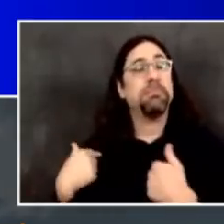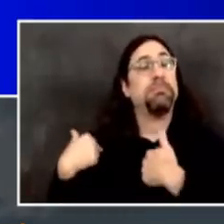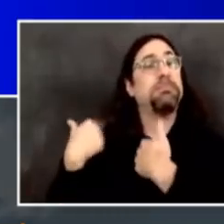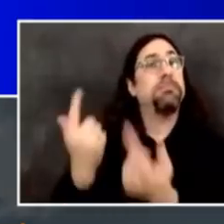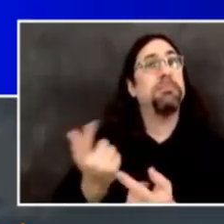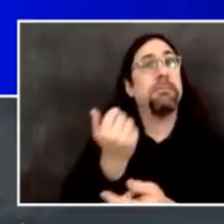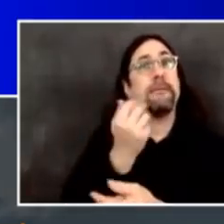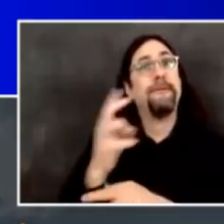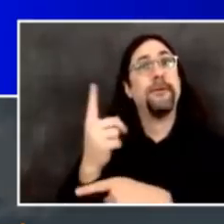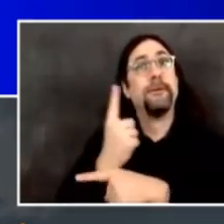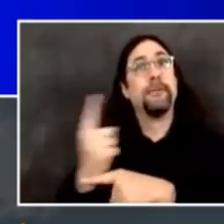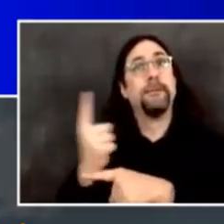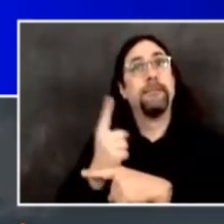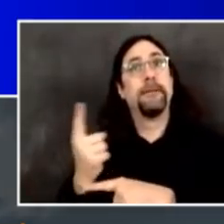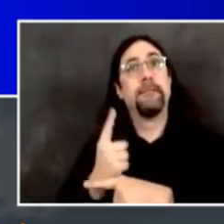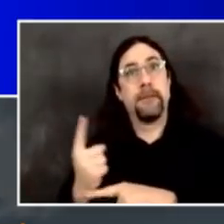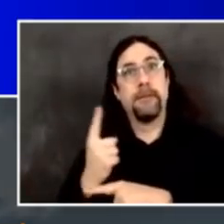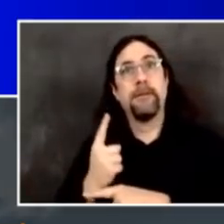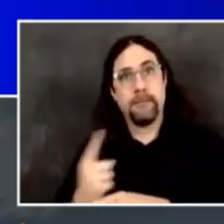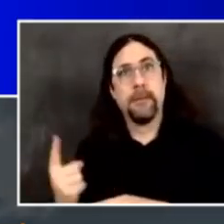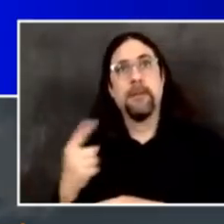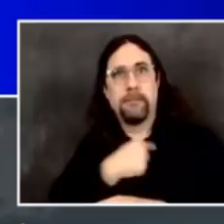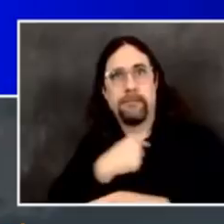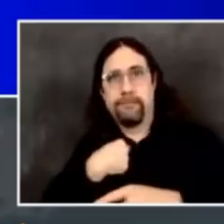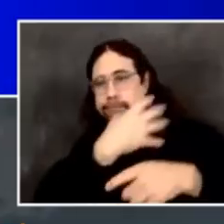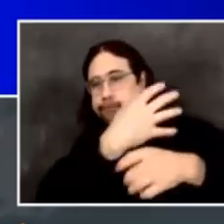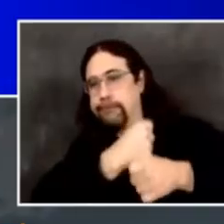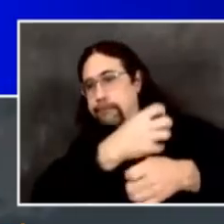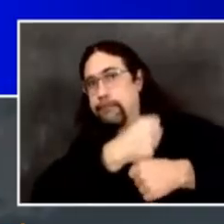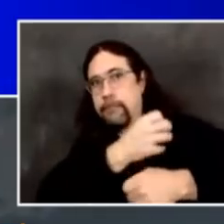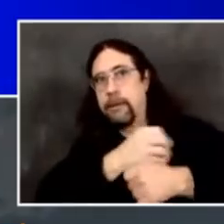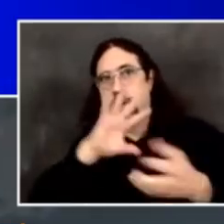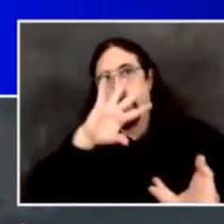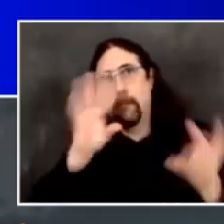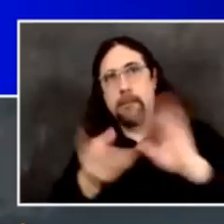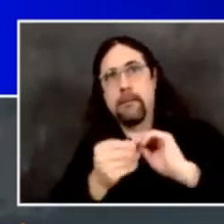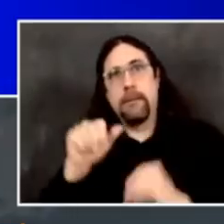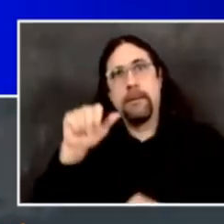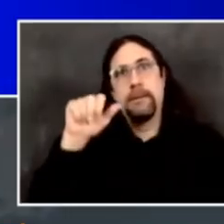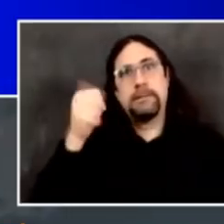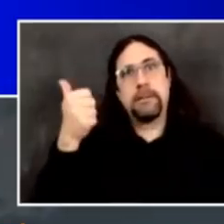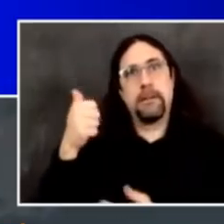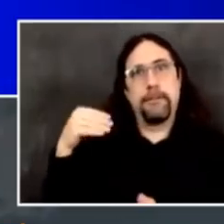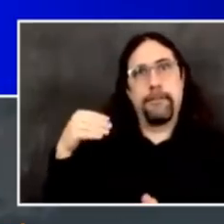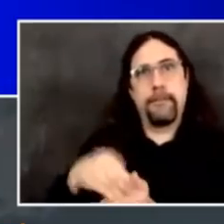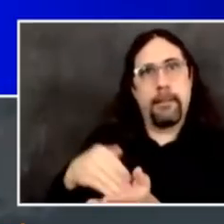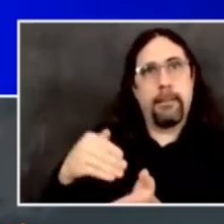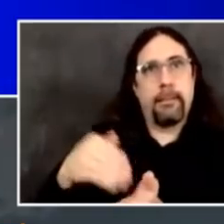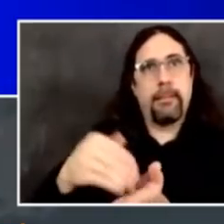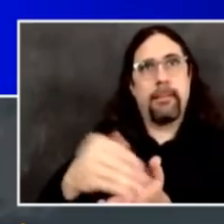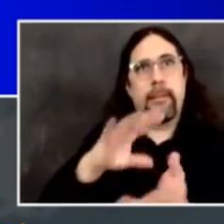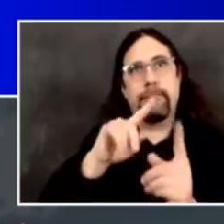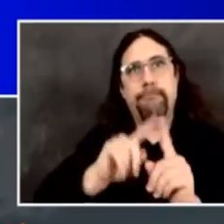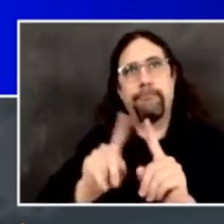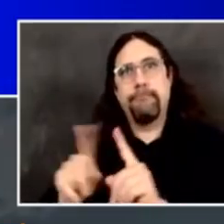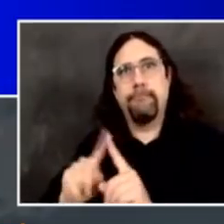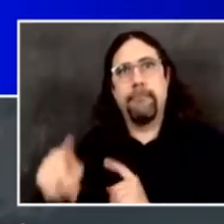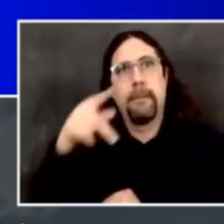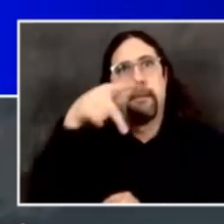equipment to the nursing homes to protect the folks who work there and the folks who live